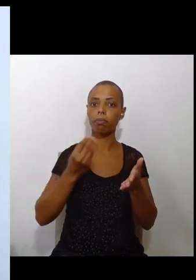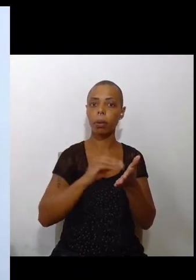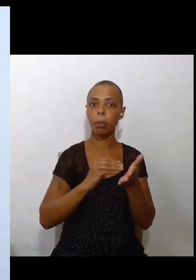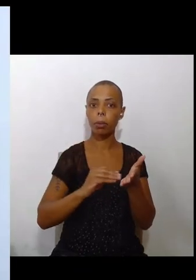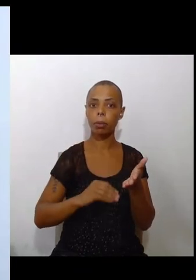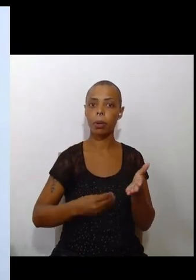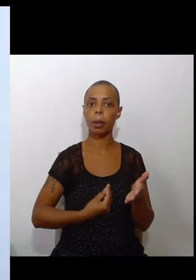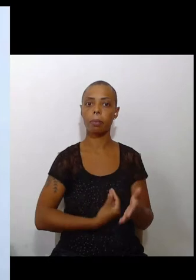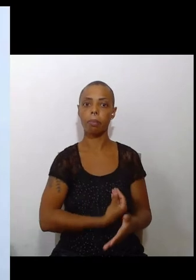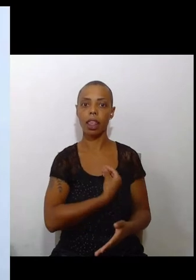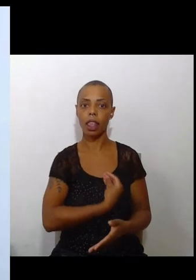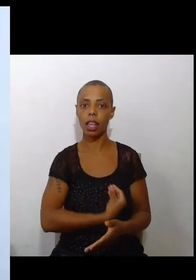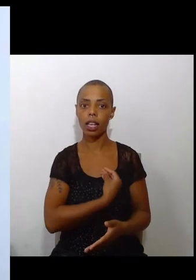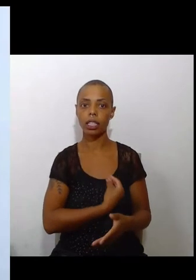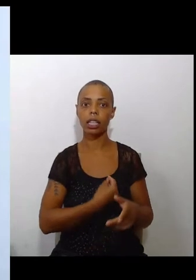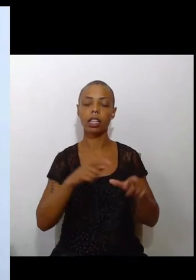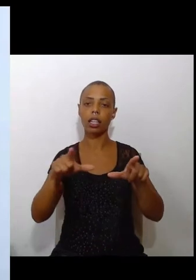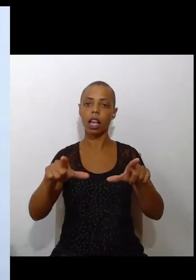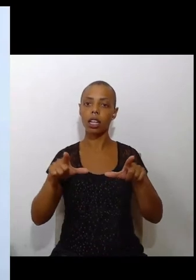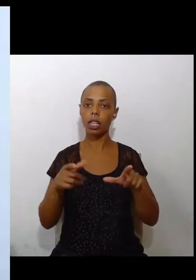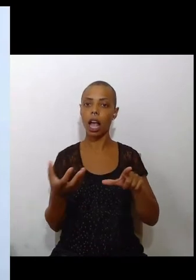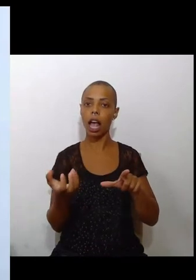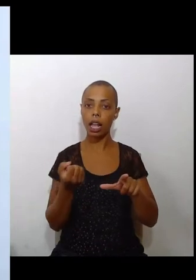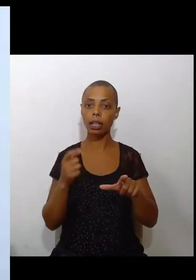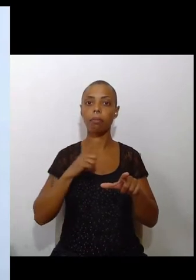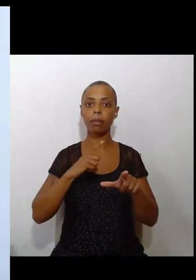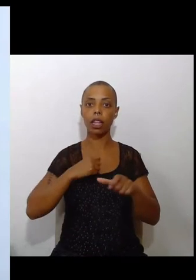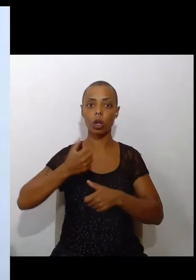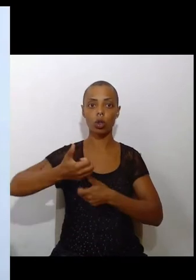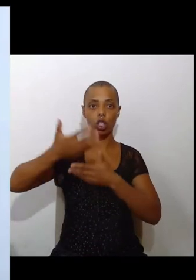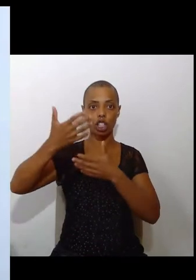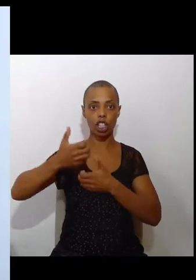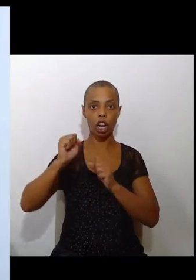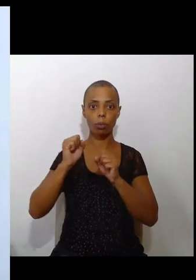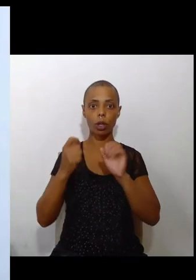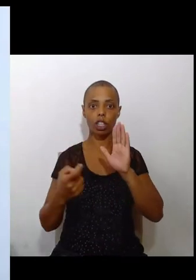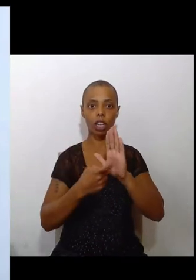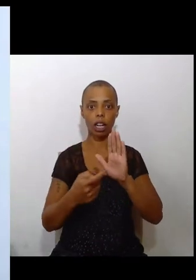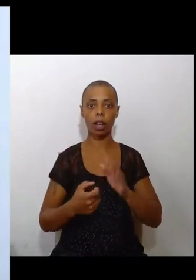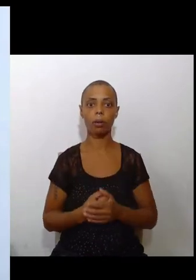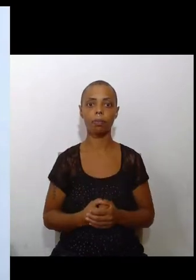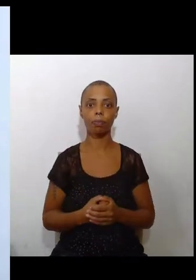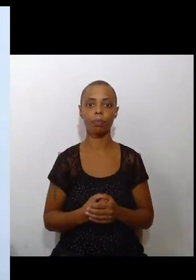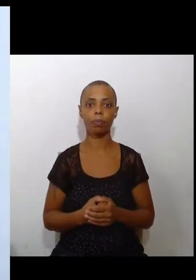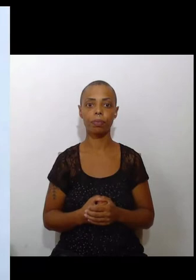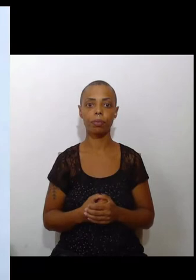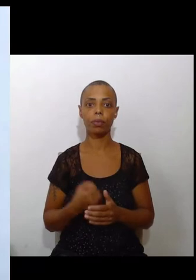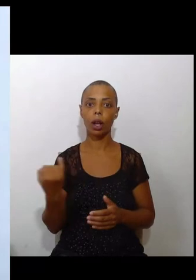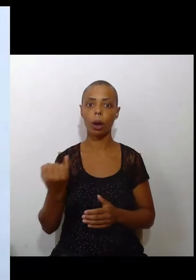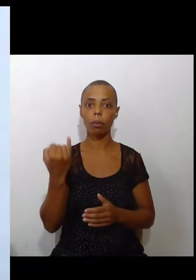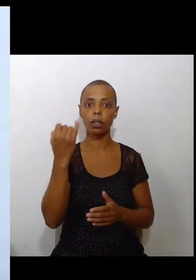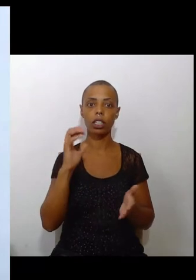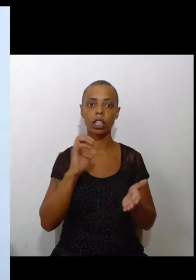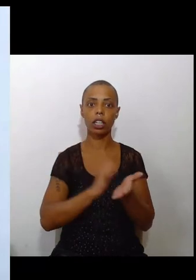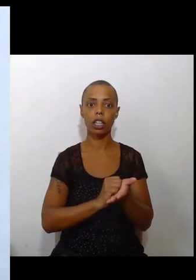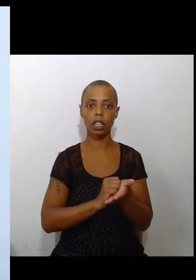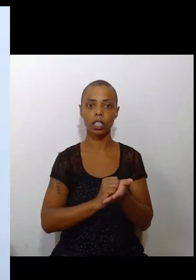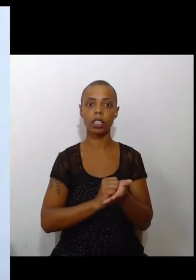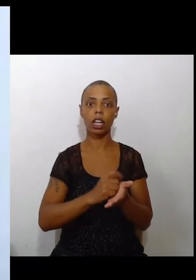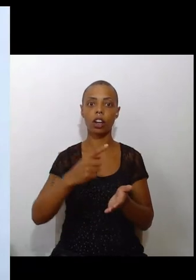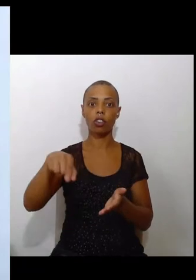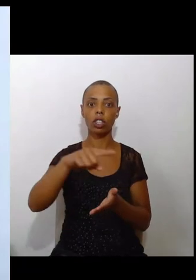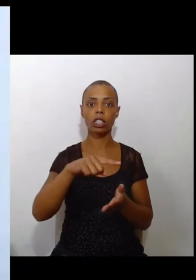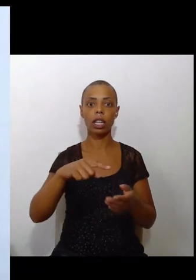and once again if you want to receive a certificate you can fill out the form that is available